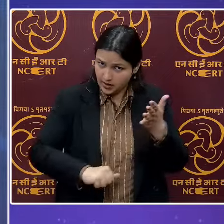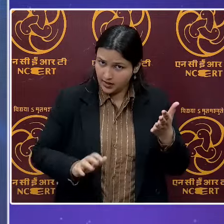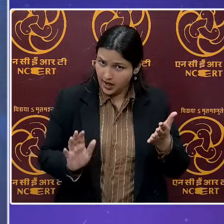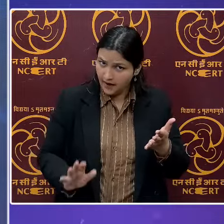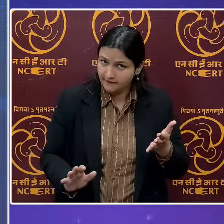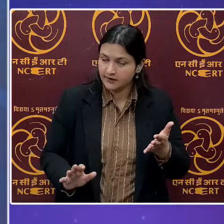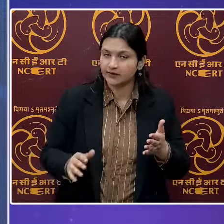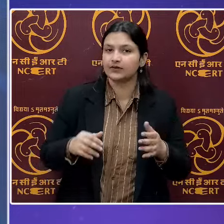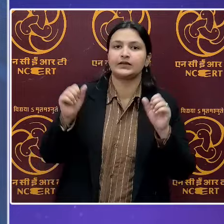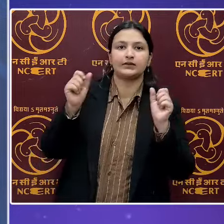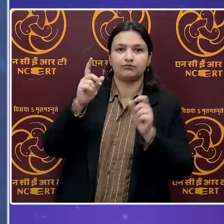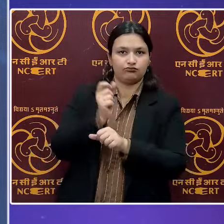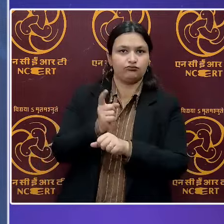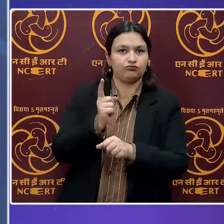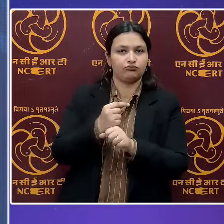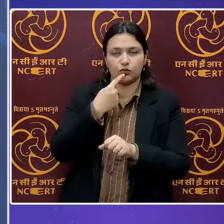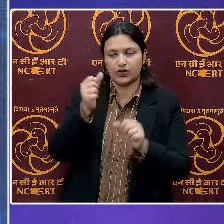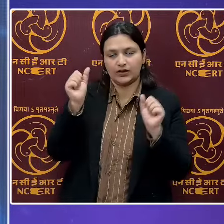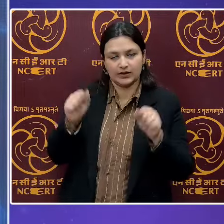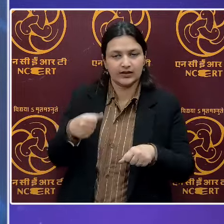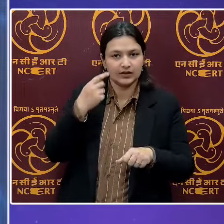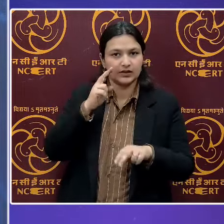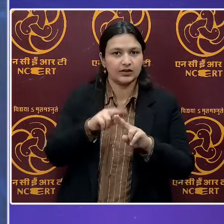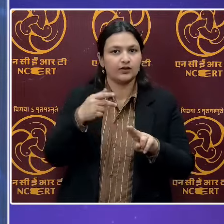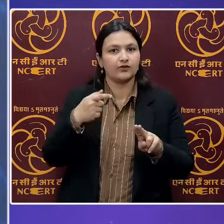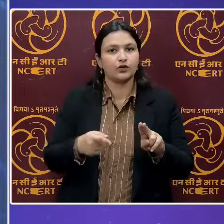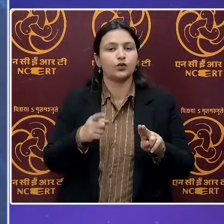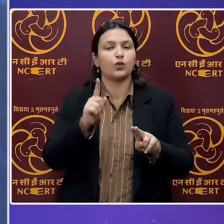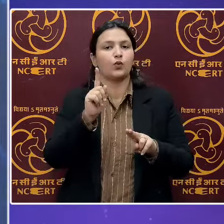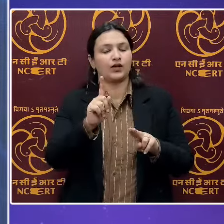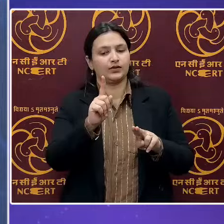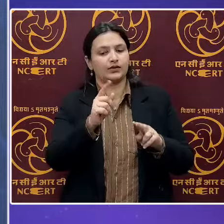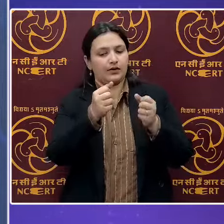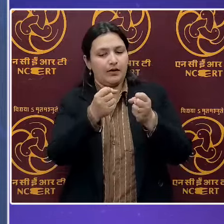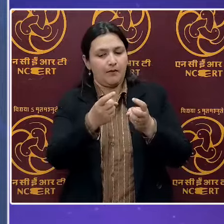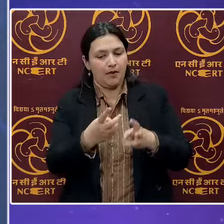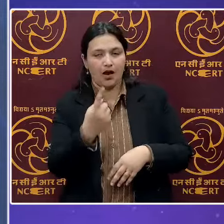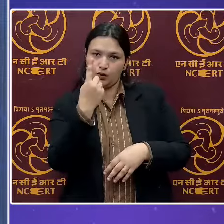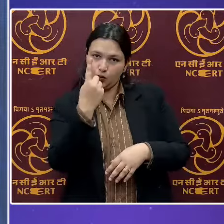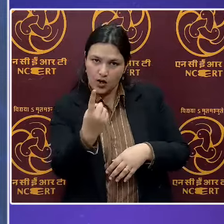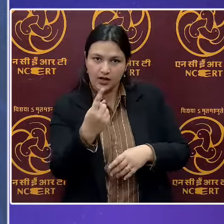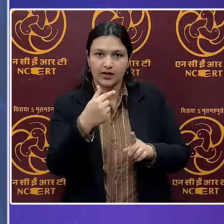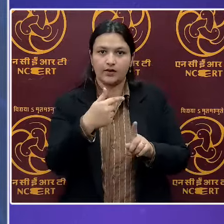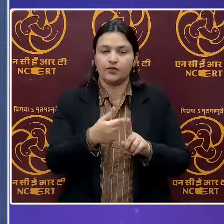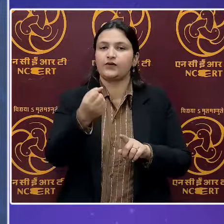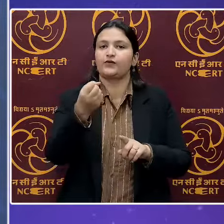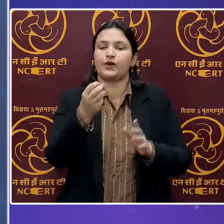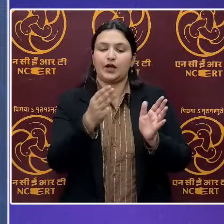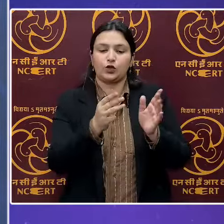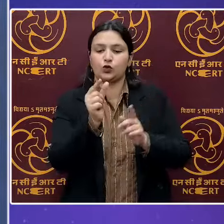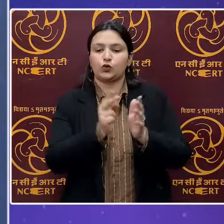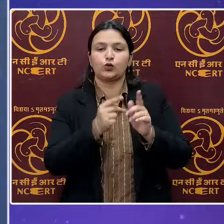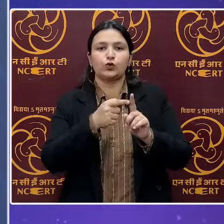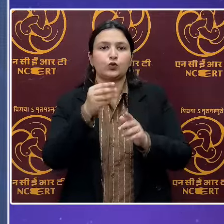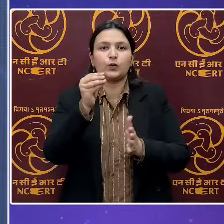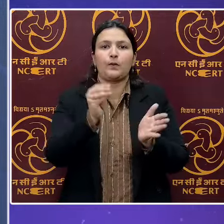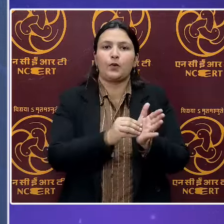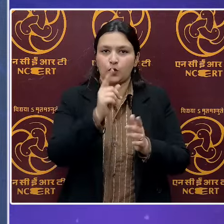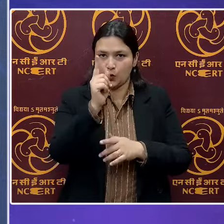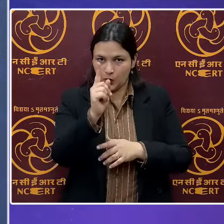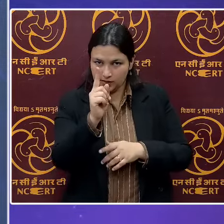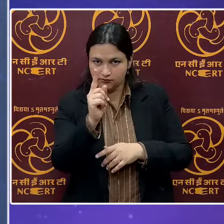for the substitution, then 1 mark is for the calculation, and then 1 mark